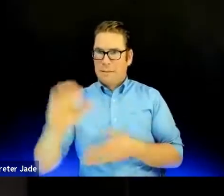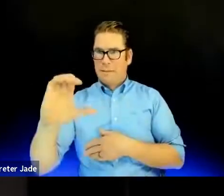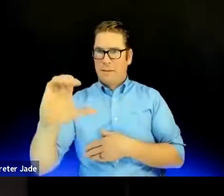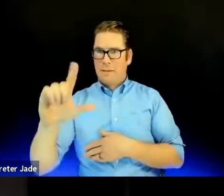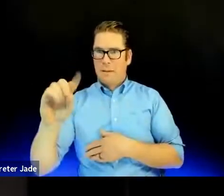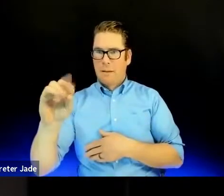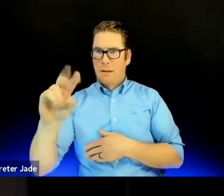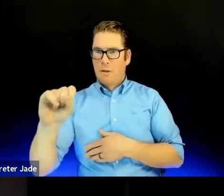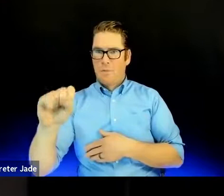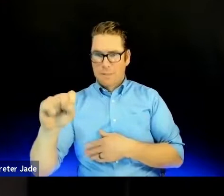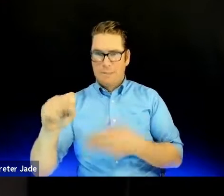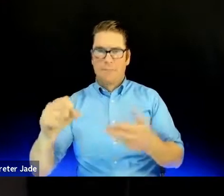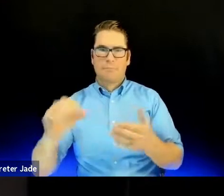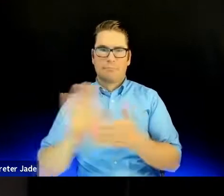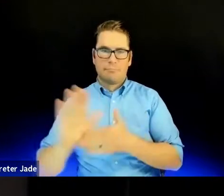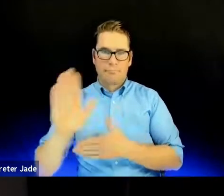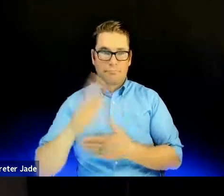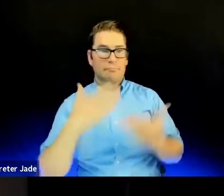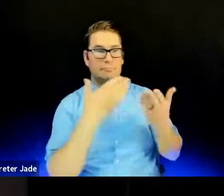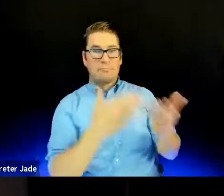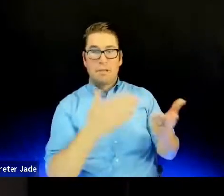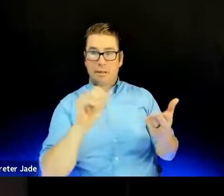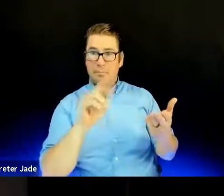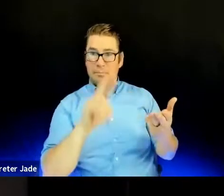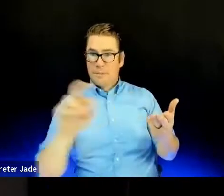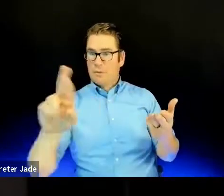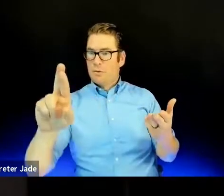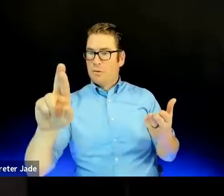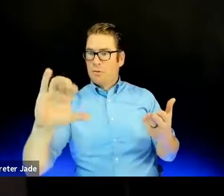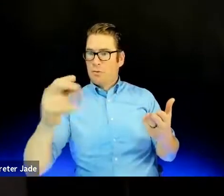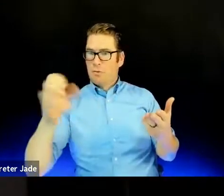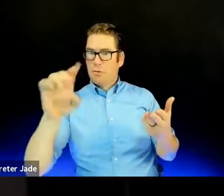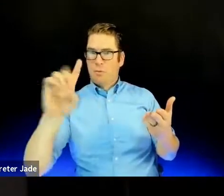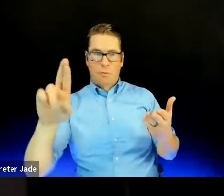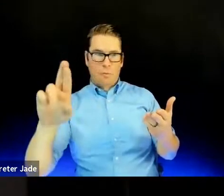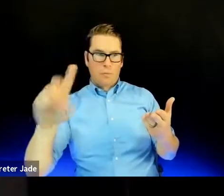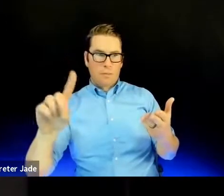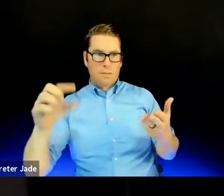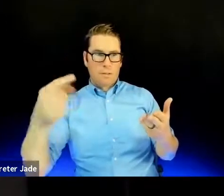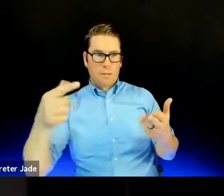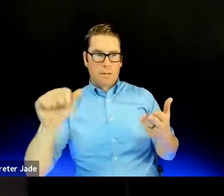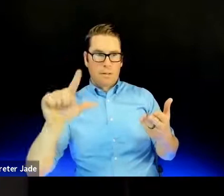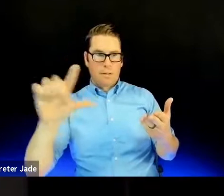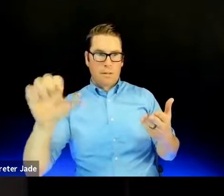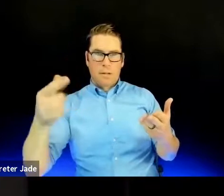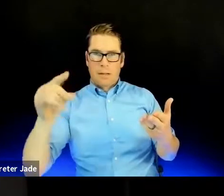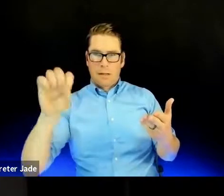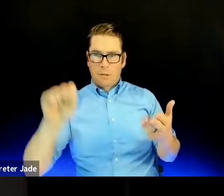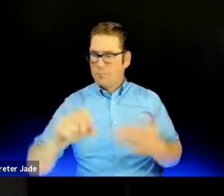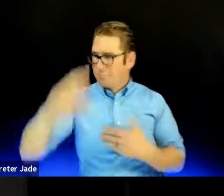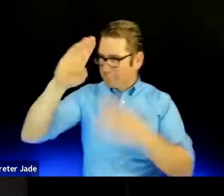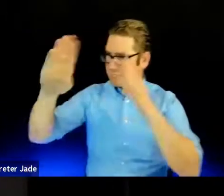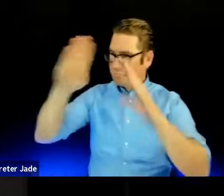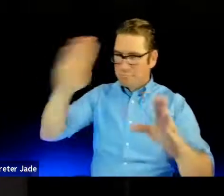professors, Mr. Richard Gallegos. Can you introduce yourself, please? Yeah, my name is Richard Gallegos, and I'm an adjunct at Fresno